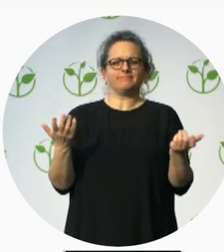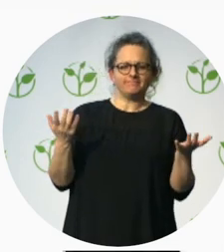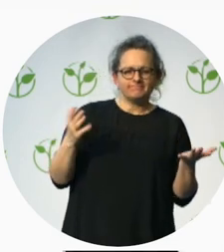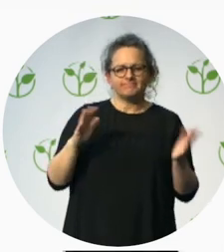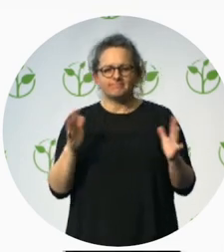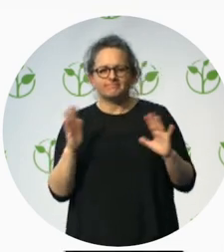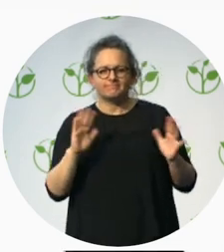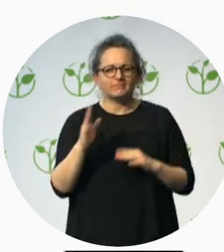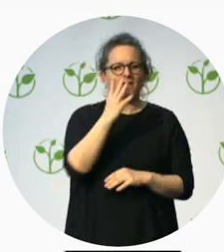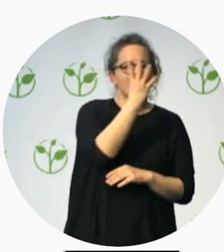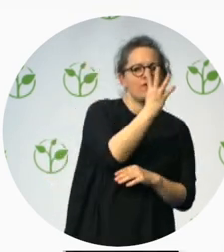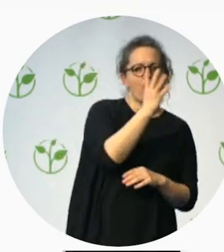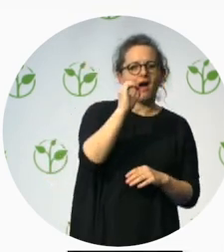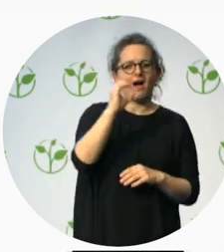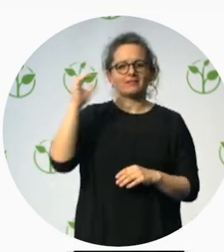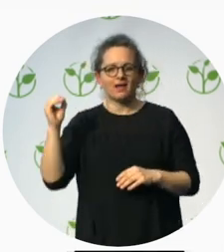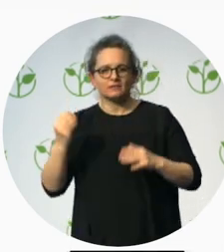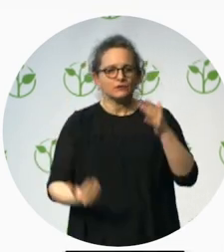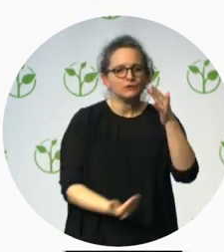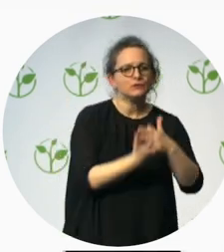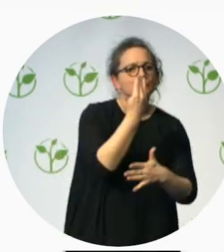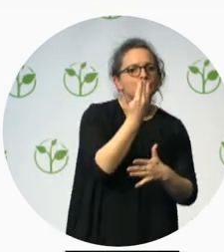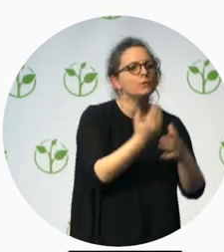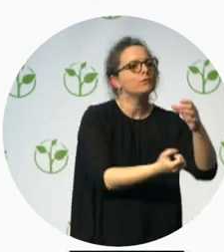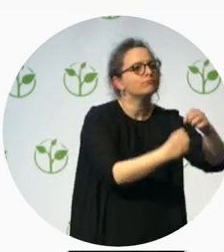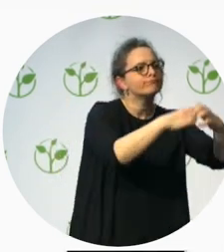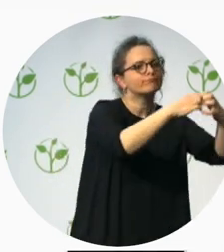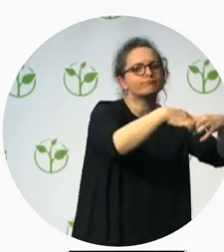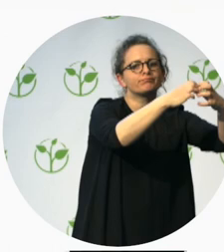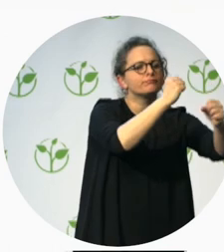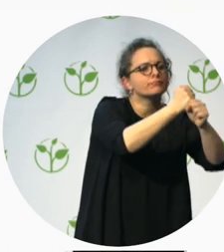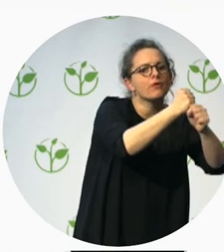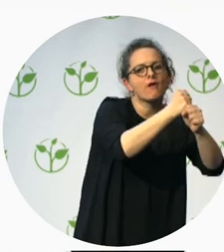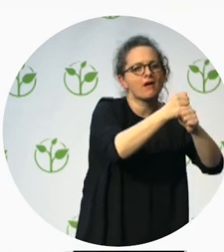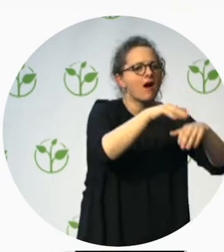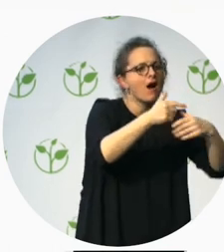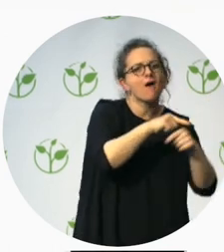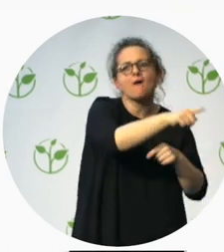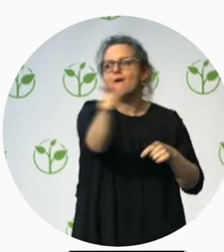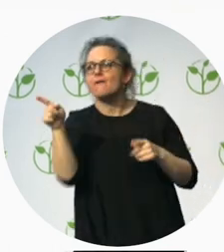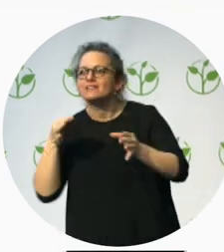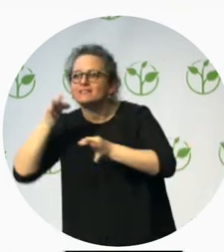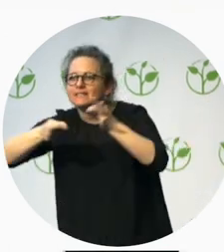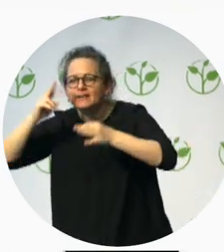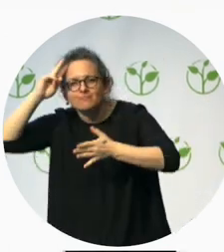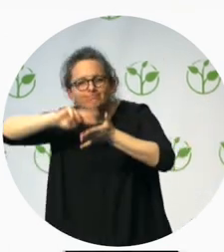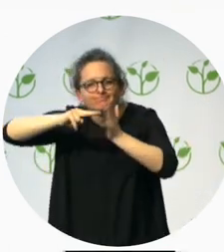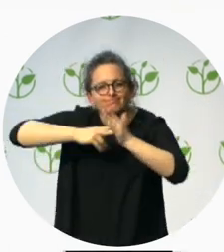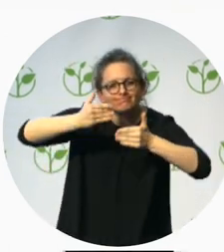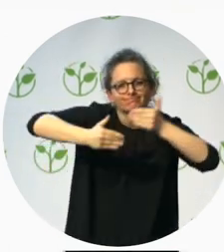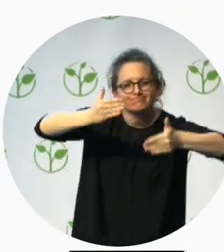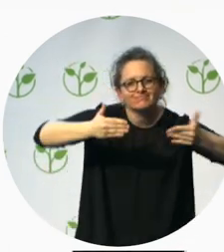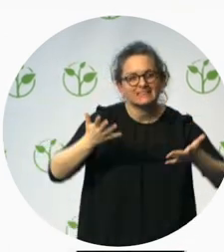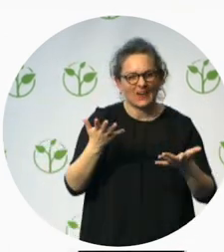world. Just as importantly, we believe, we continue to remain in touch with